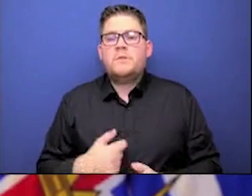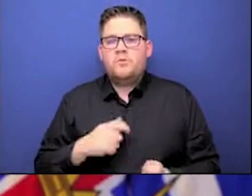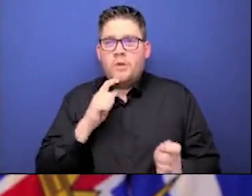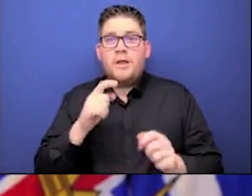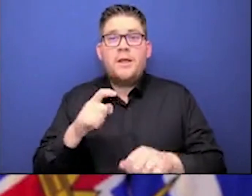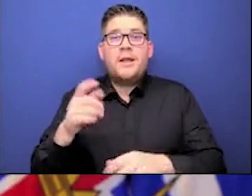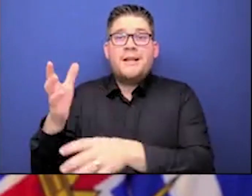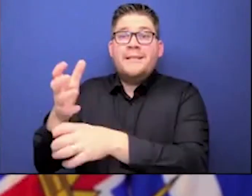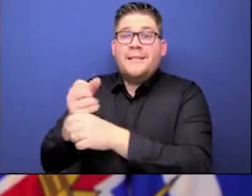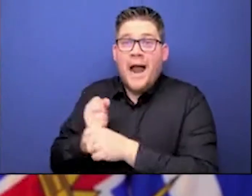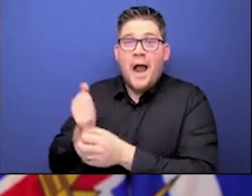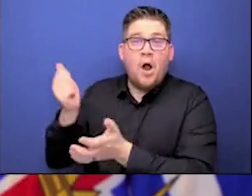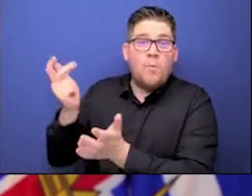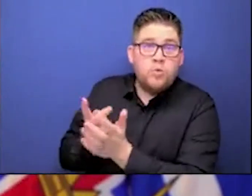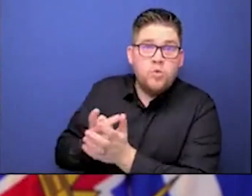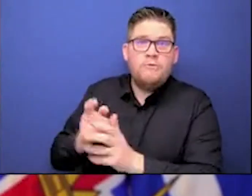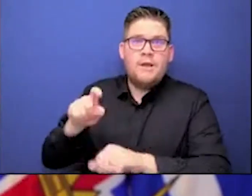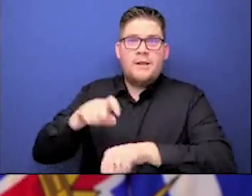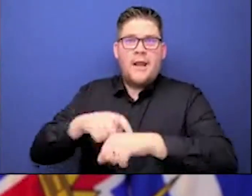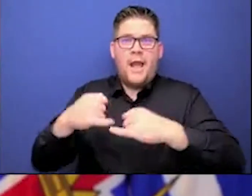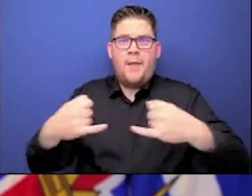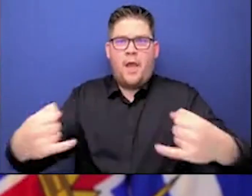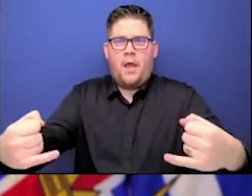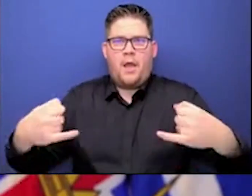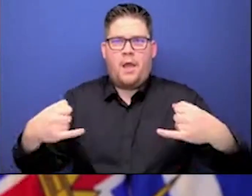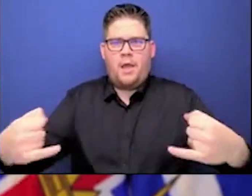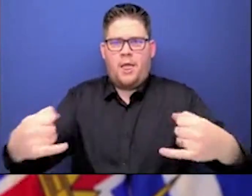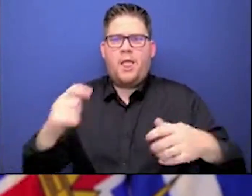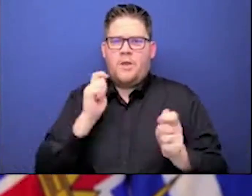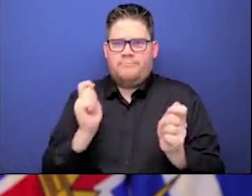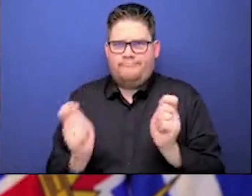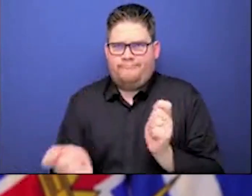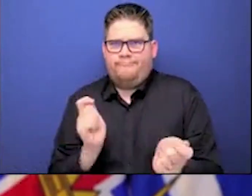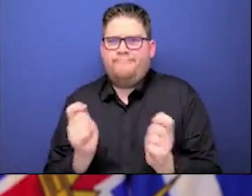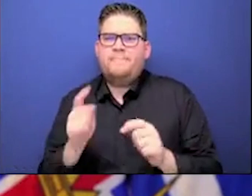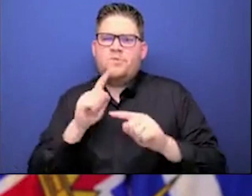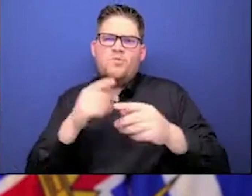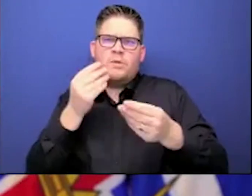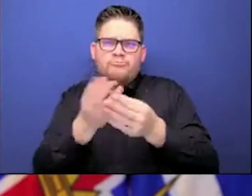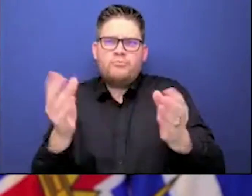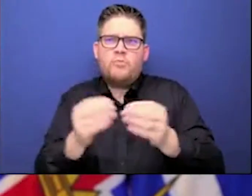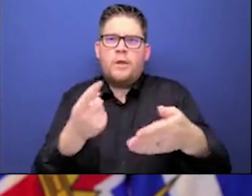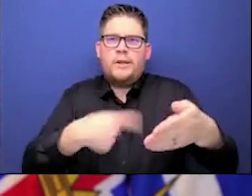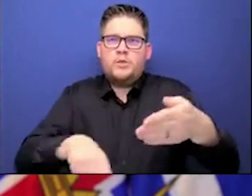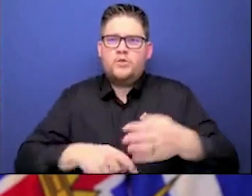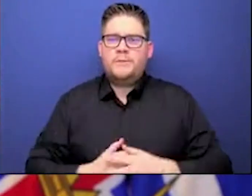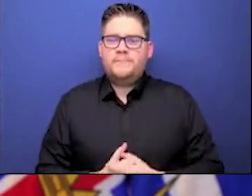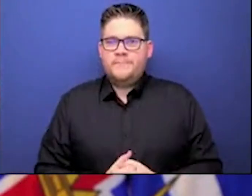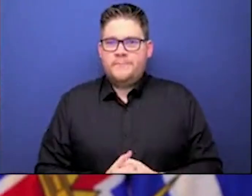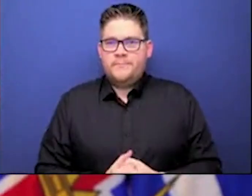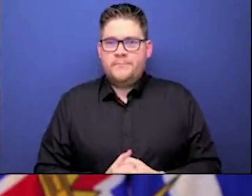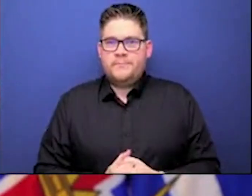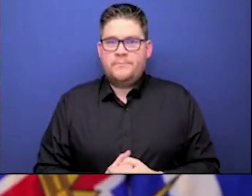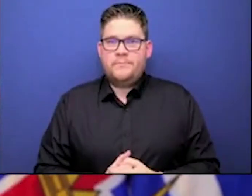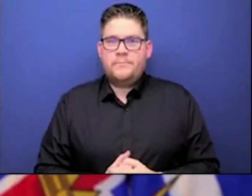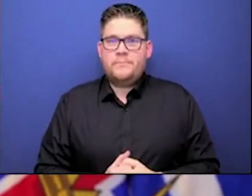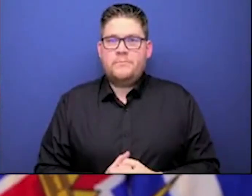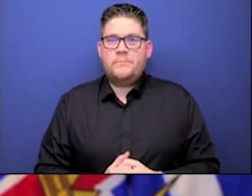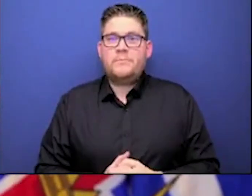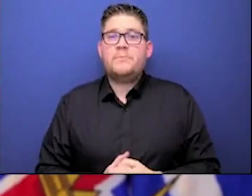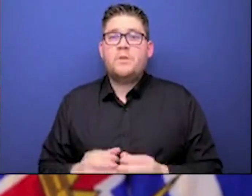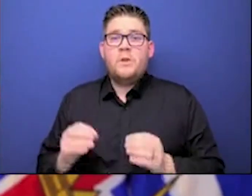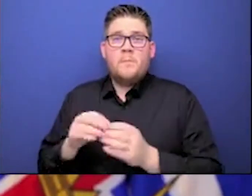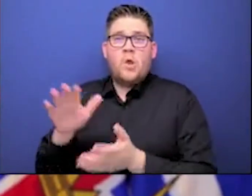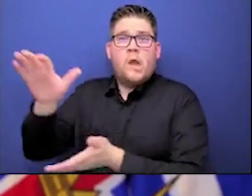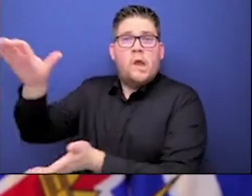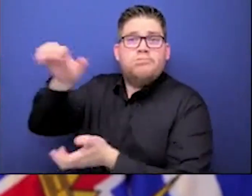for Monday, but with the new information. And as we have more vaccines, this is why we've been trying to focus